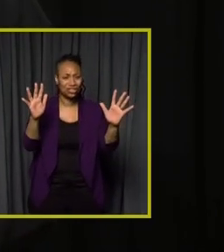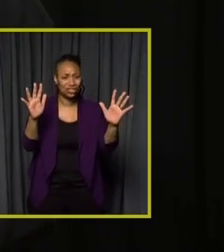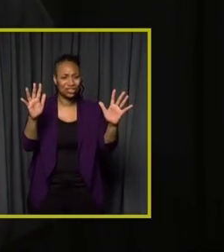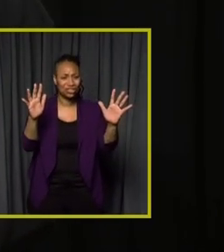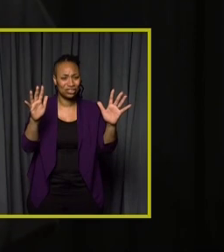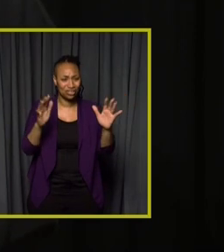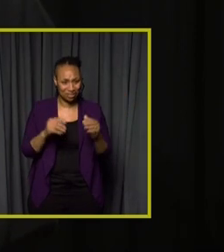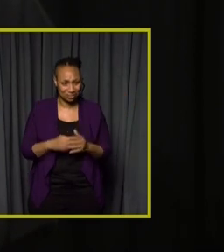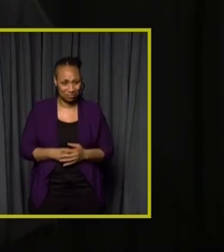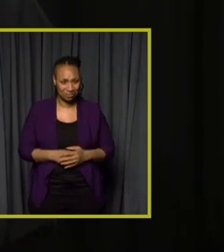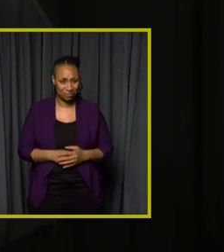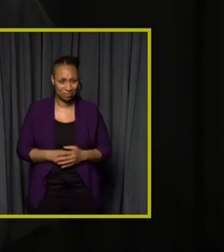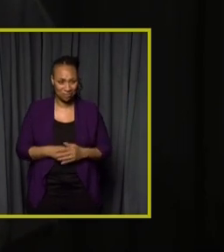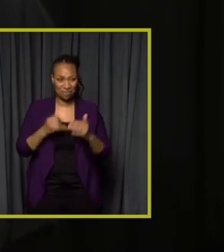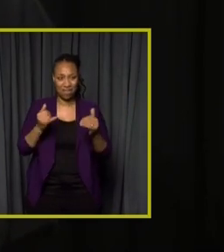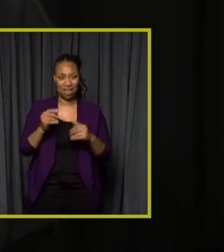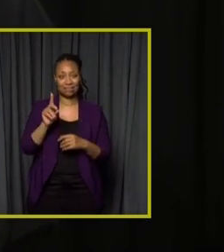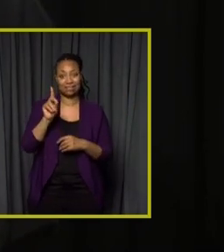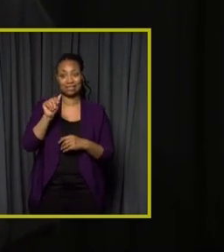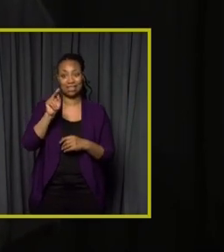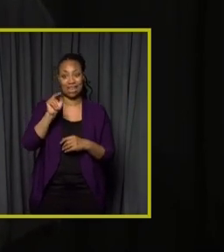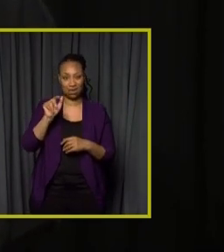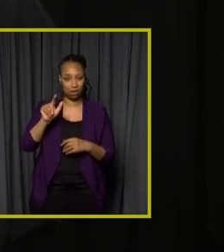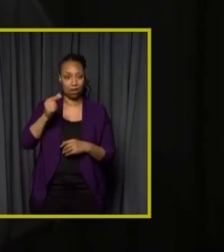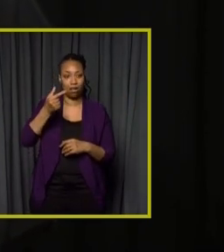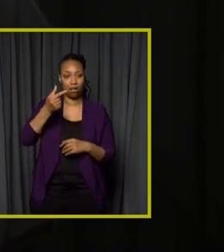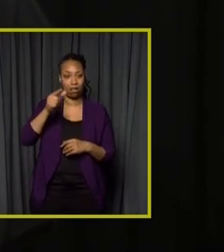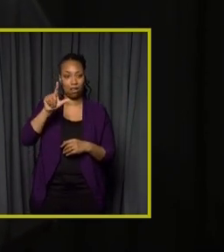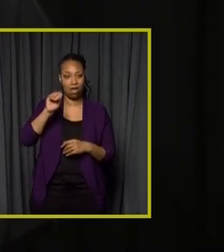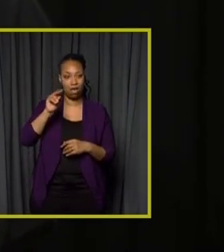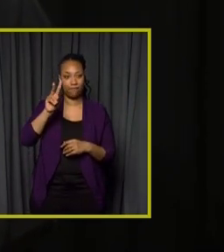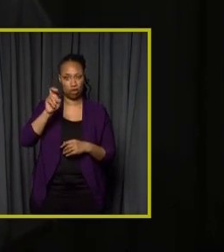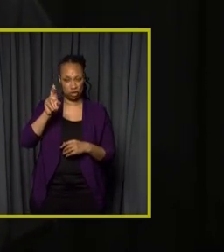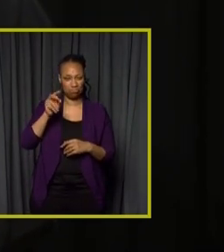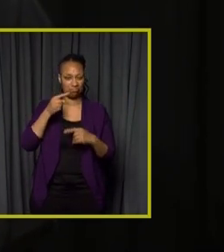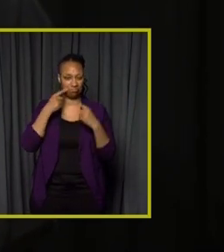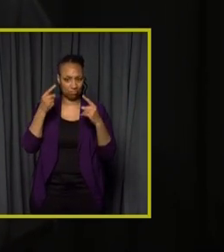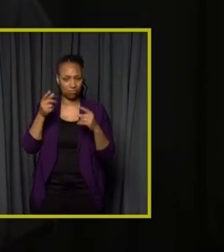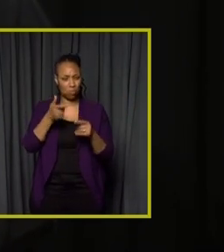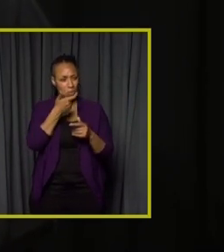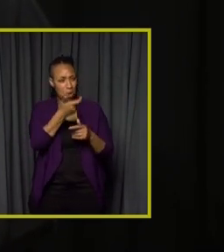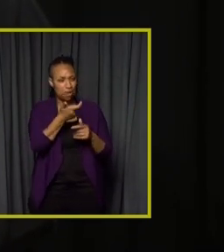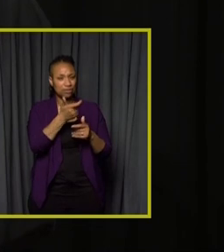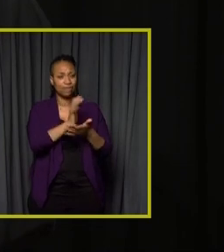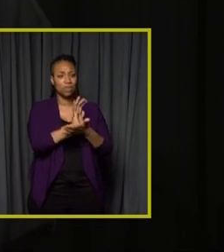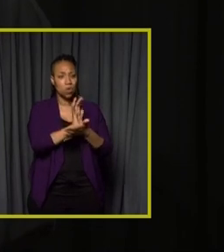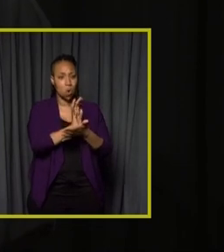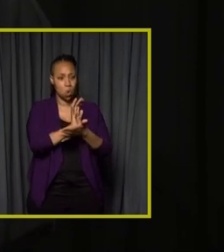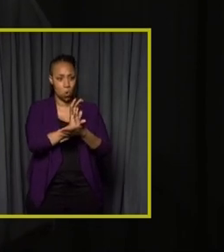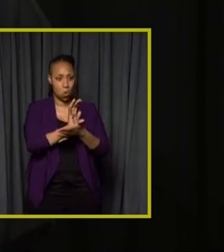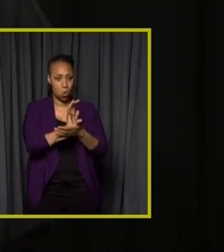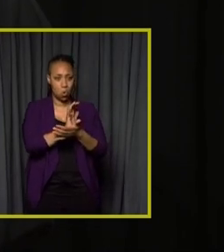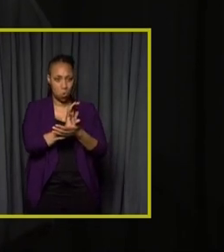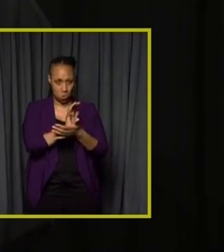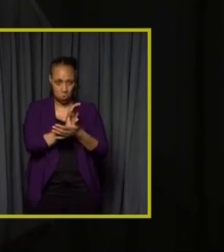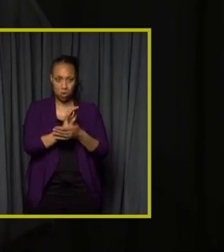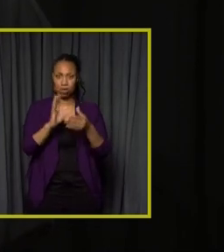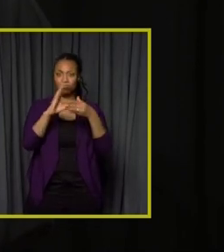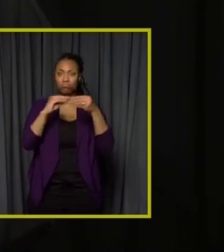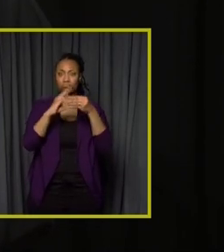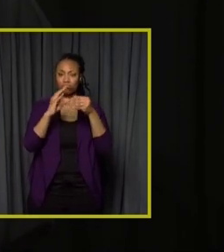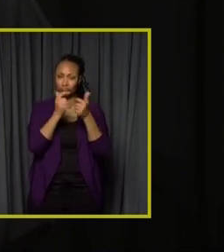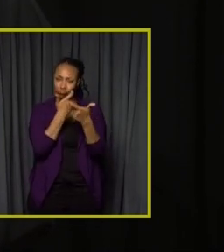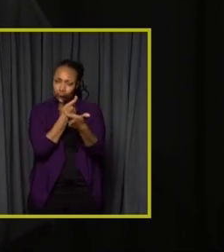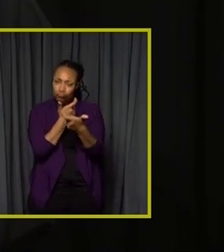to Reverend Petty and Reverend Jackson. But stay with us all, stay with us, and hear these voices. I declare your mind